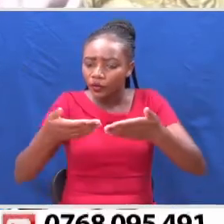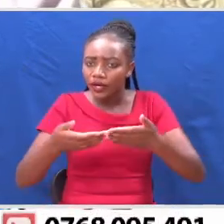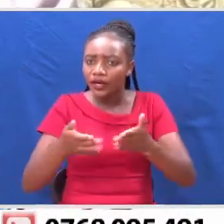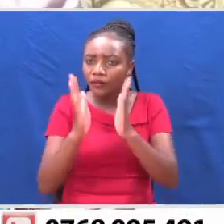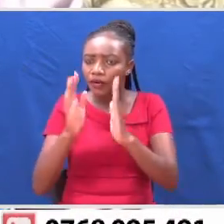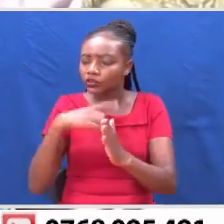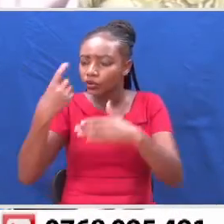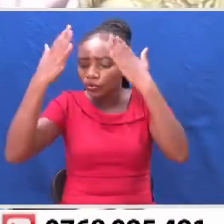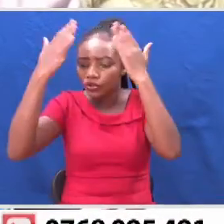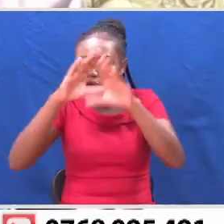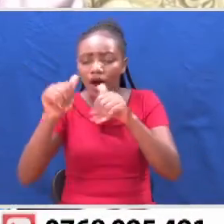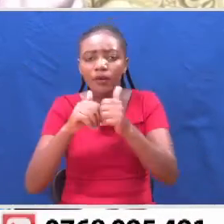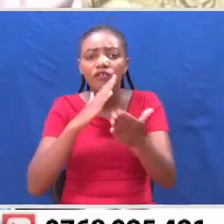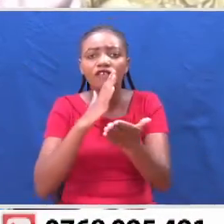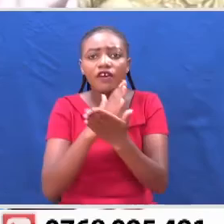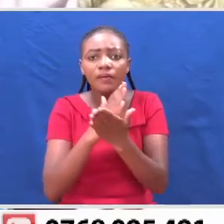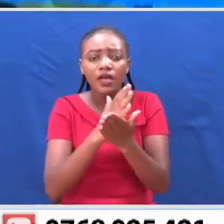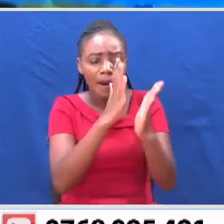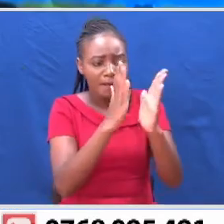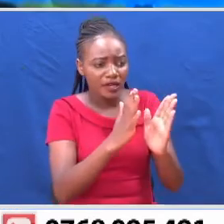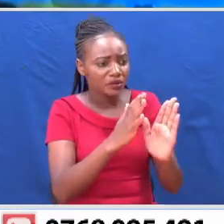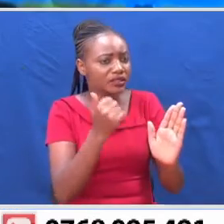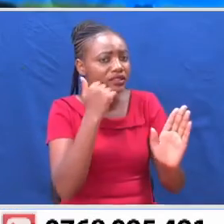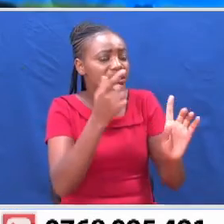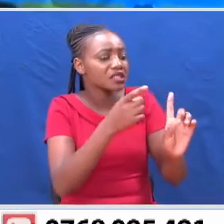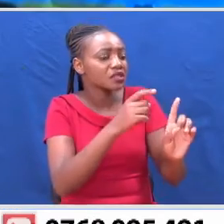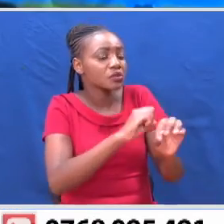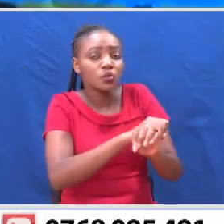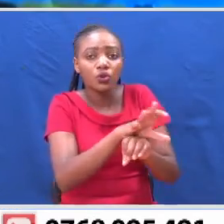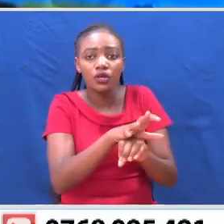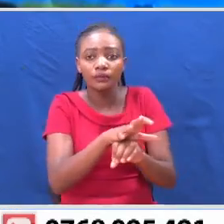know how to confirm that someone has COVID. Police have impounded